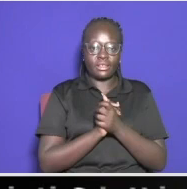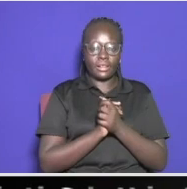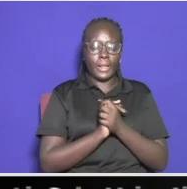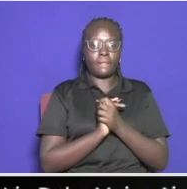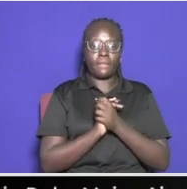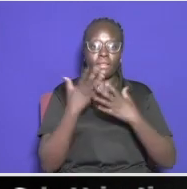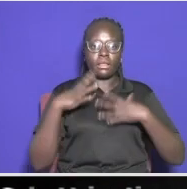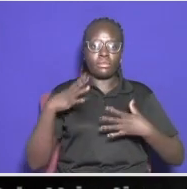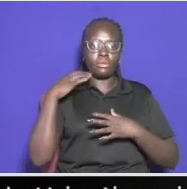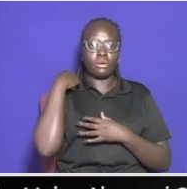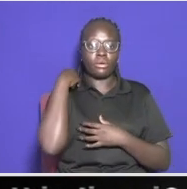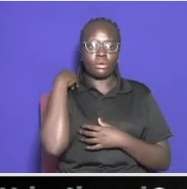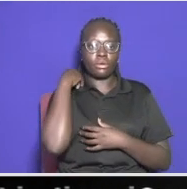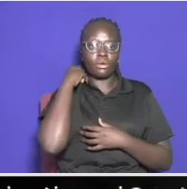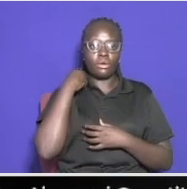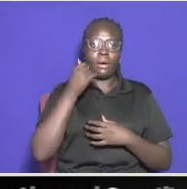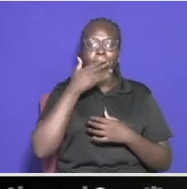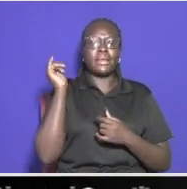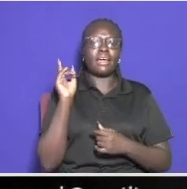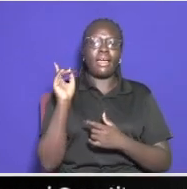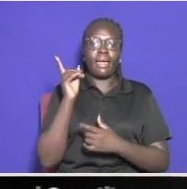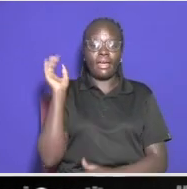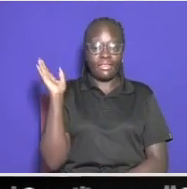these than the hard icing.